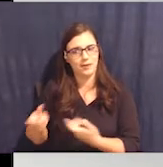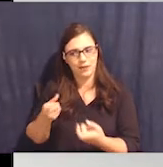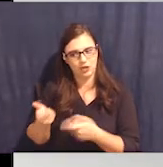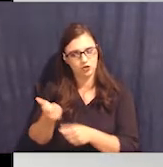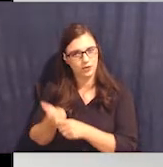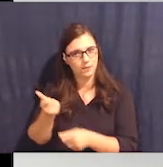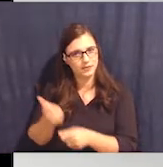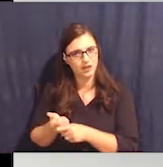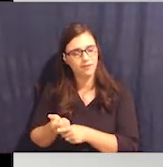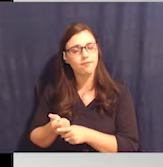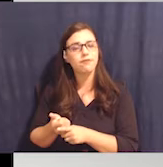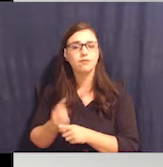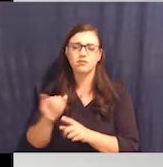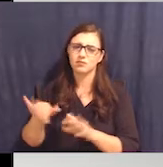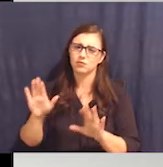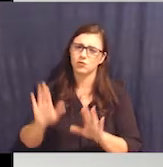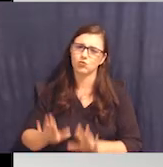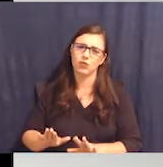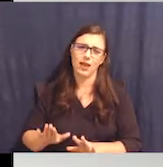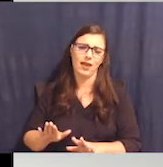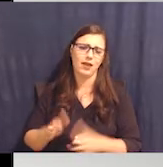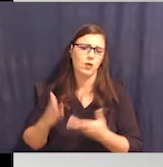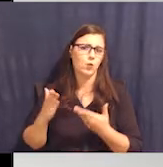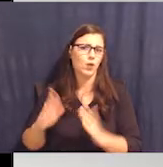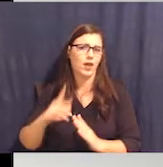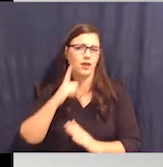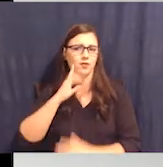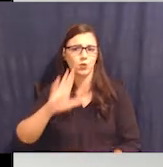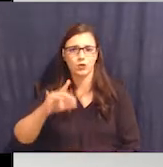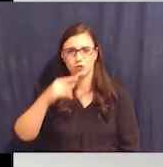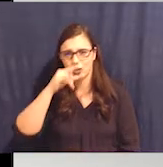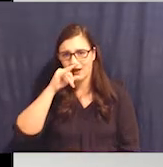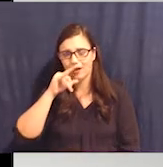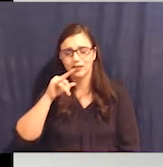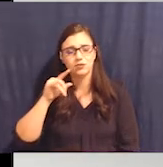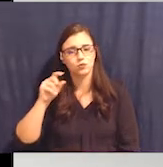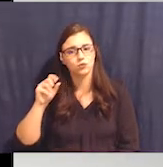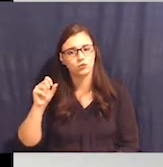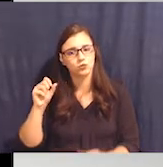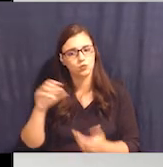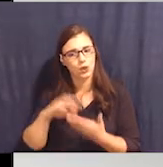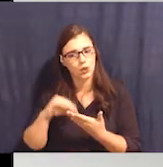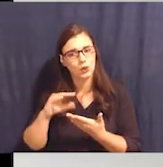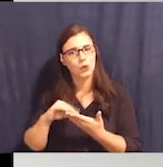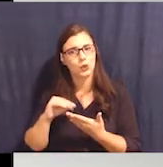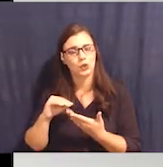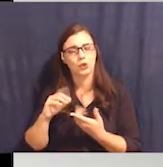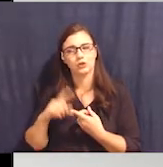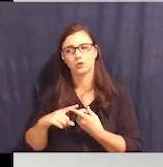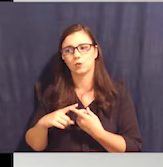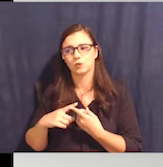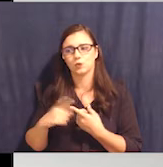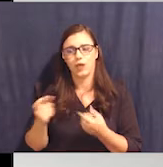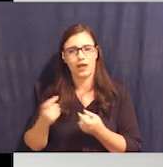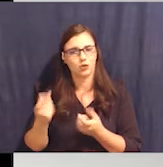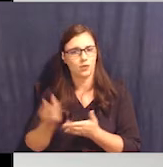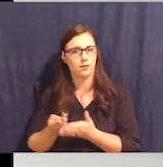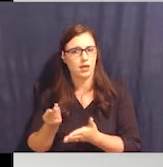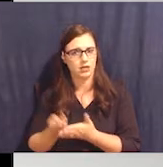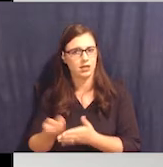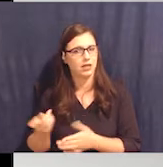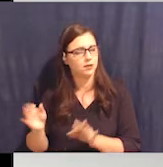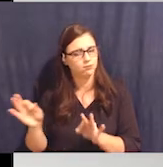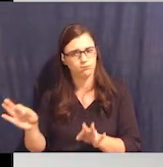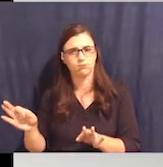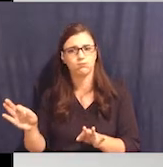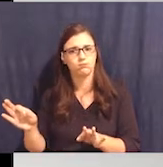and manage it himself, it's a great vehicle for your child to be able to learn to handle